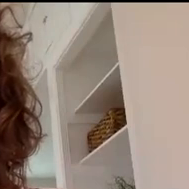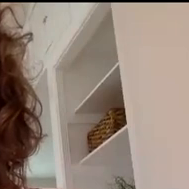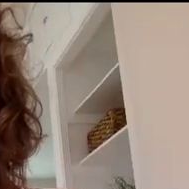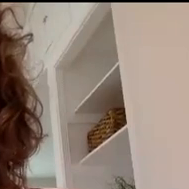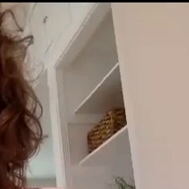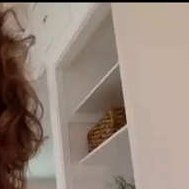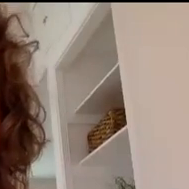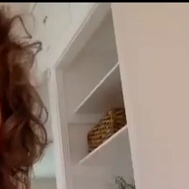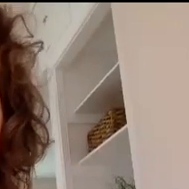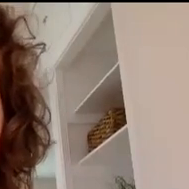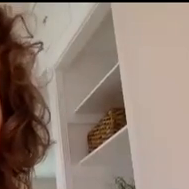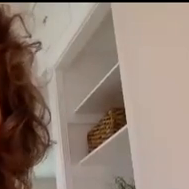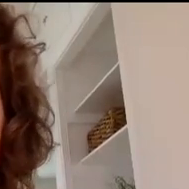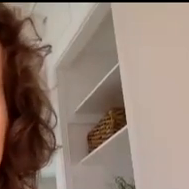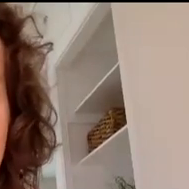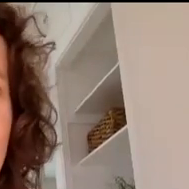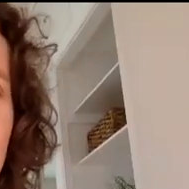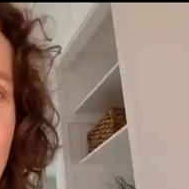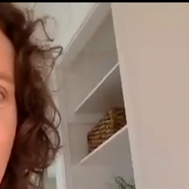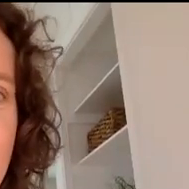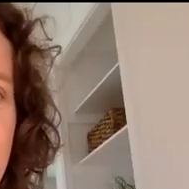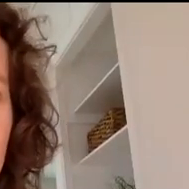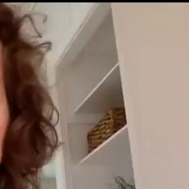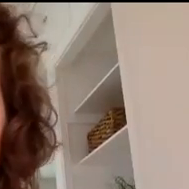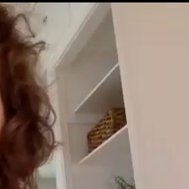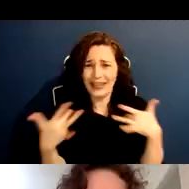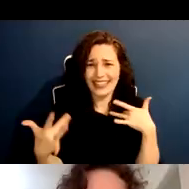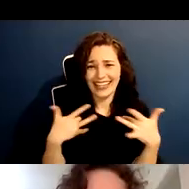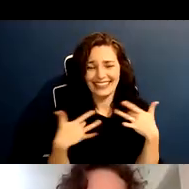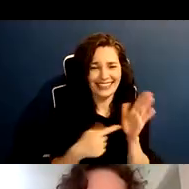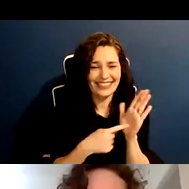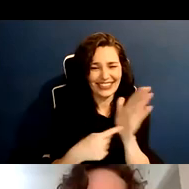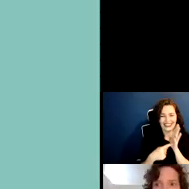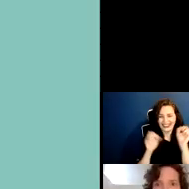is share screen. I'm so excited to share the screen. Okay.